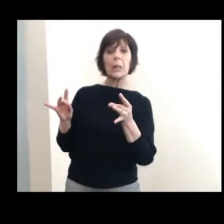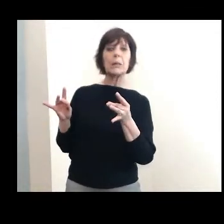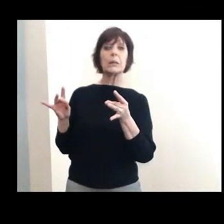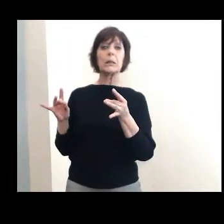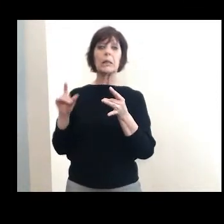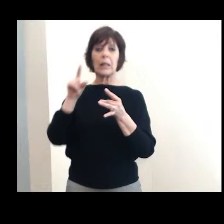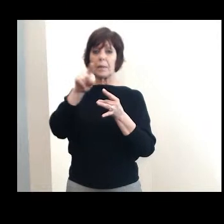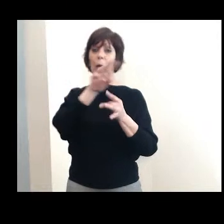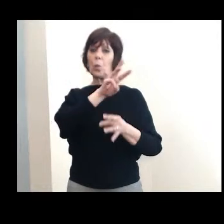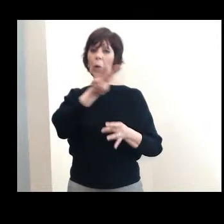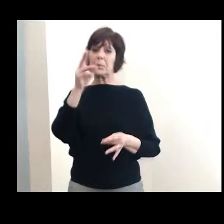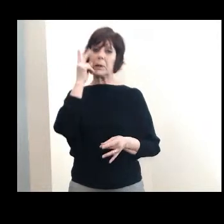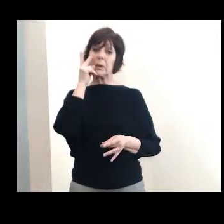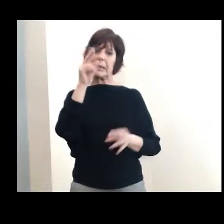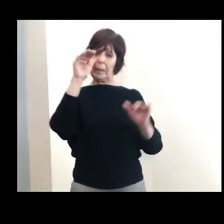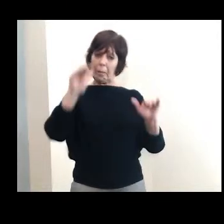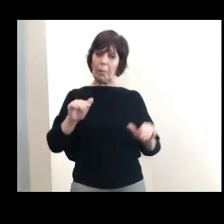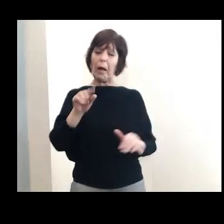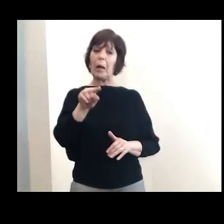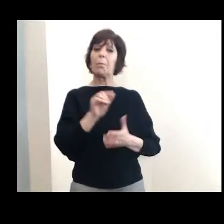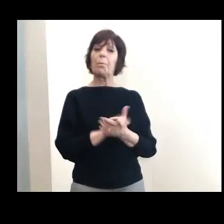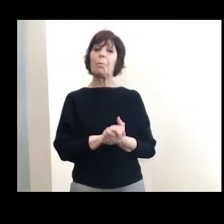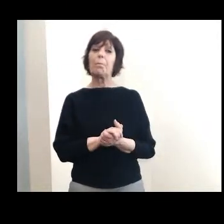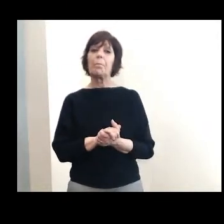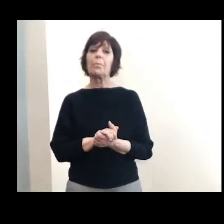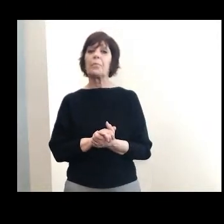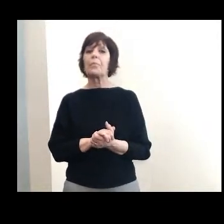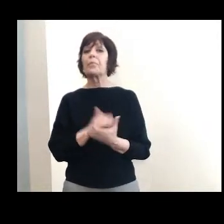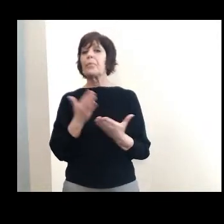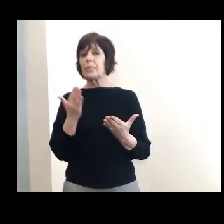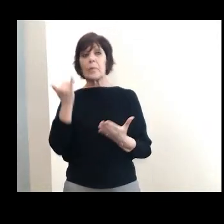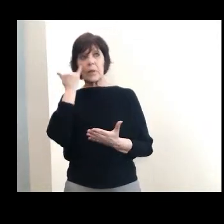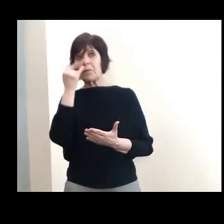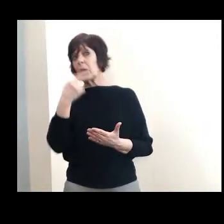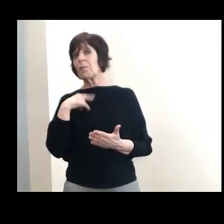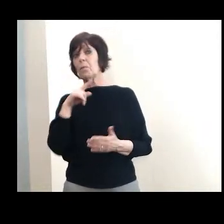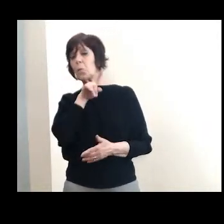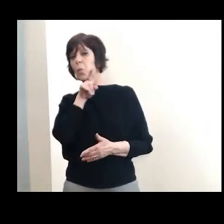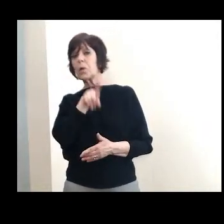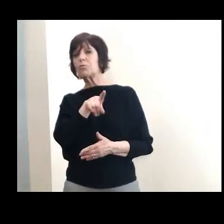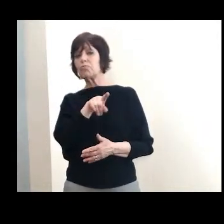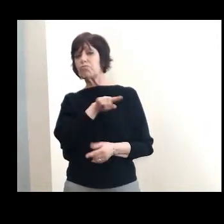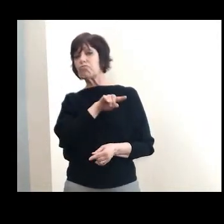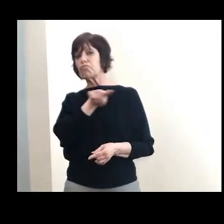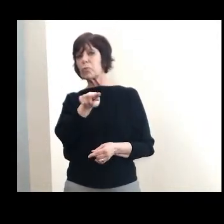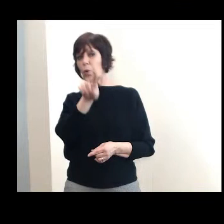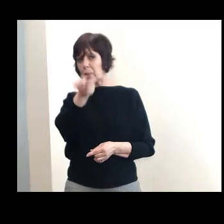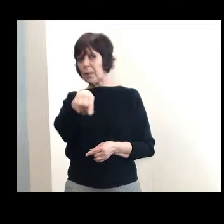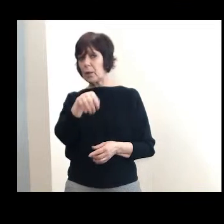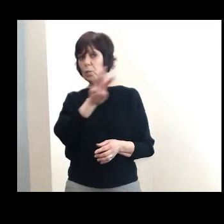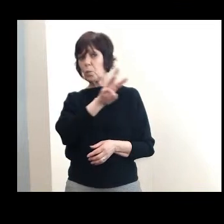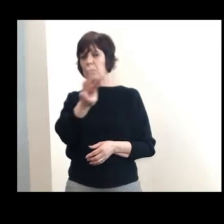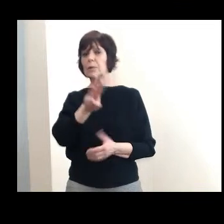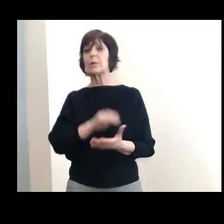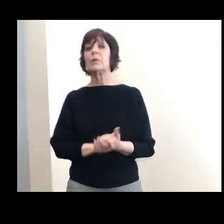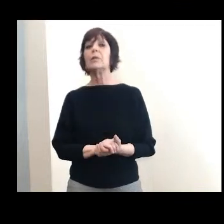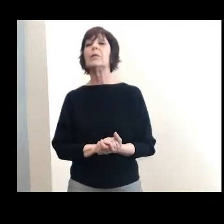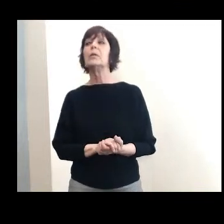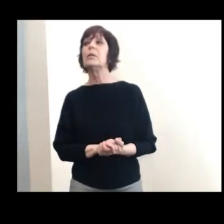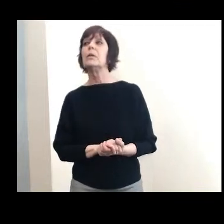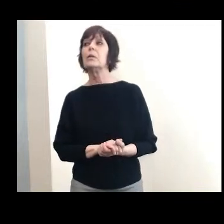the website you see on the bottom of the screen. So if you have any questions, go to that site, and we